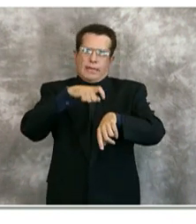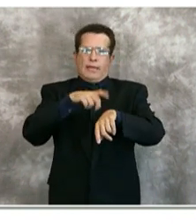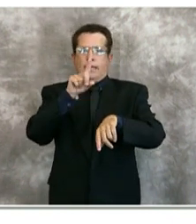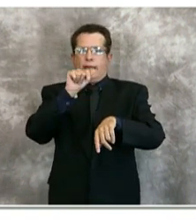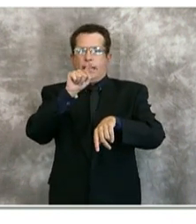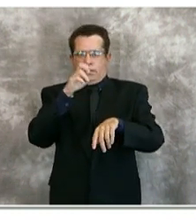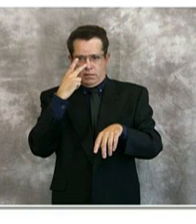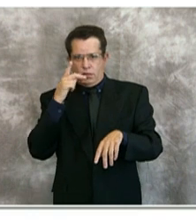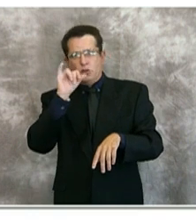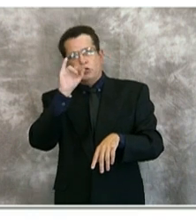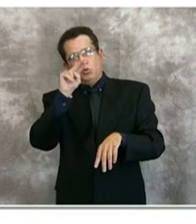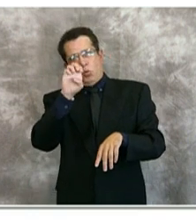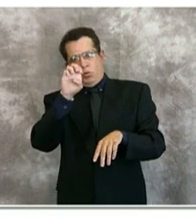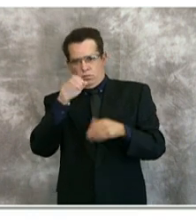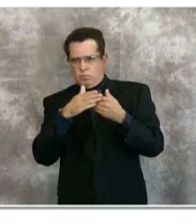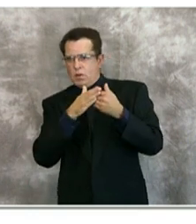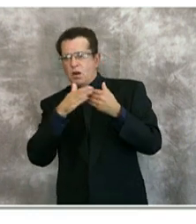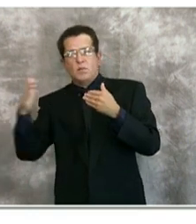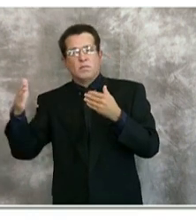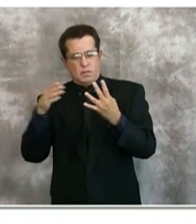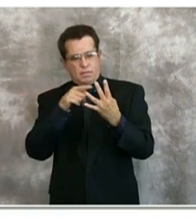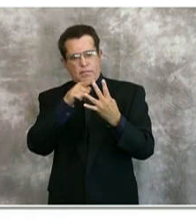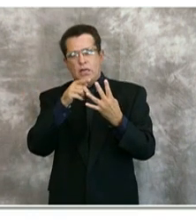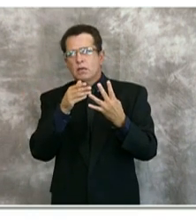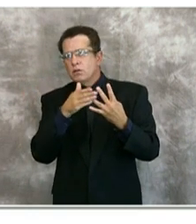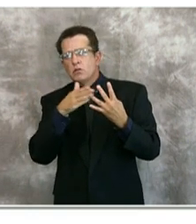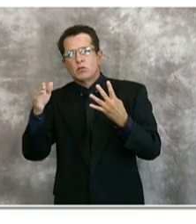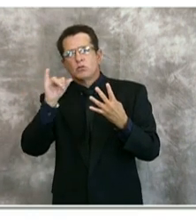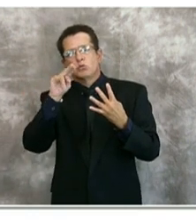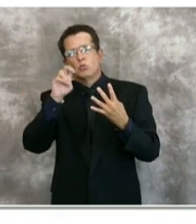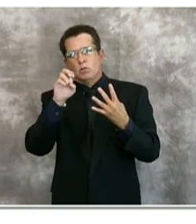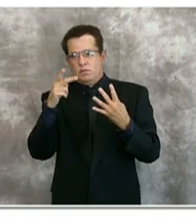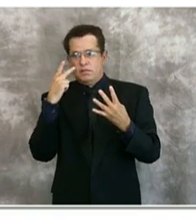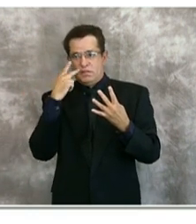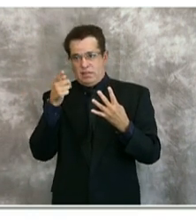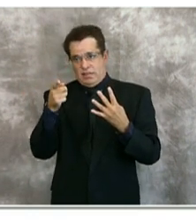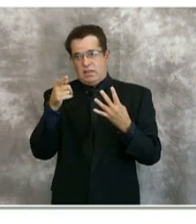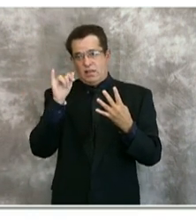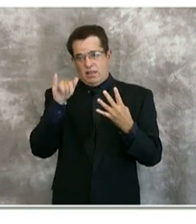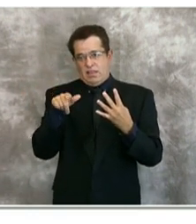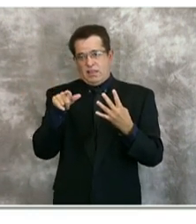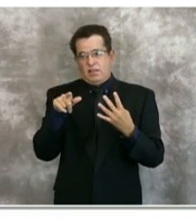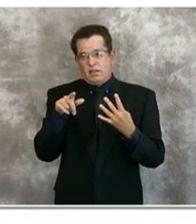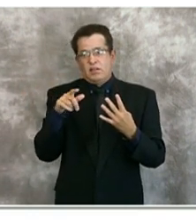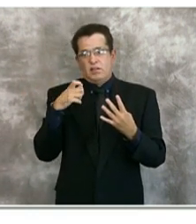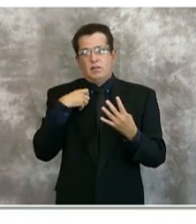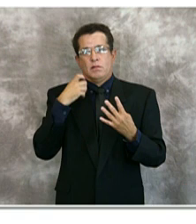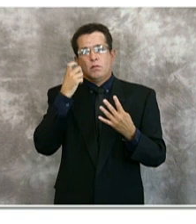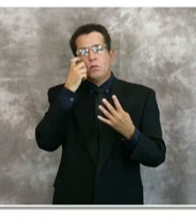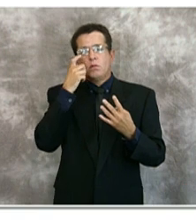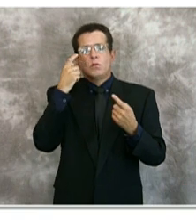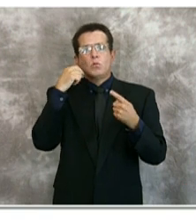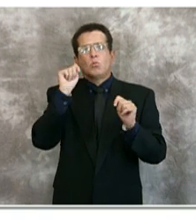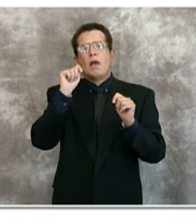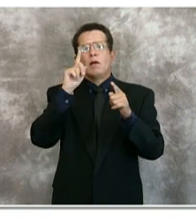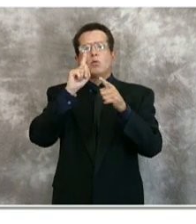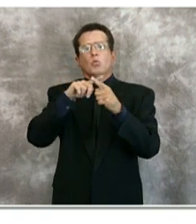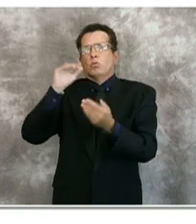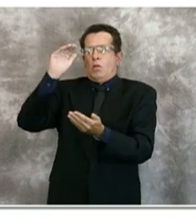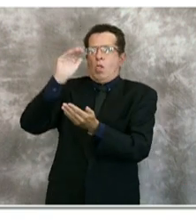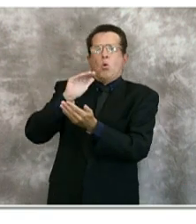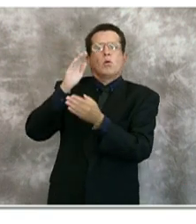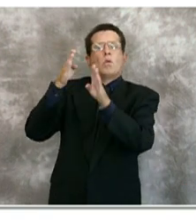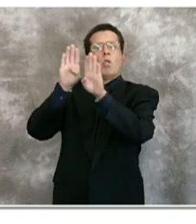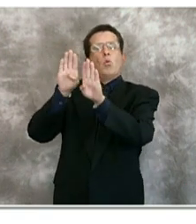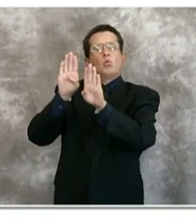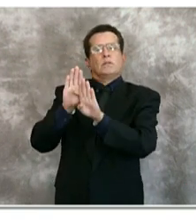mid-June. And in the next slide, with the actions taken recently to limit indoor